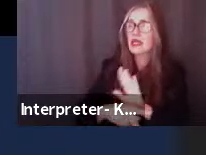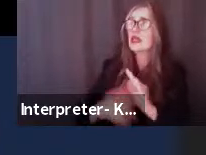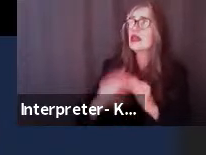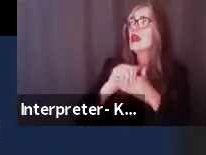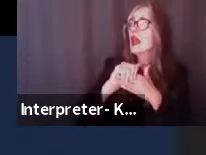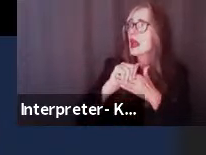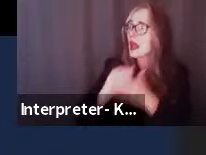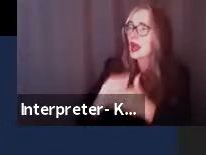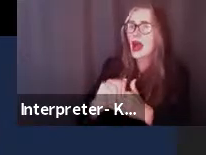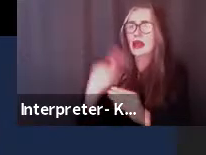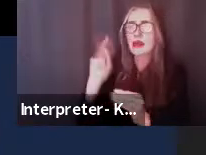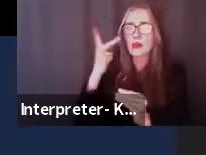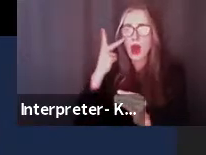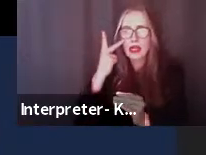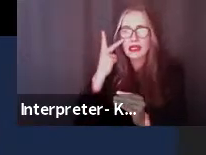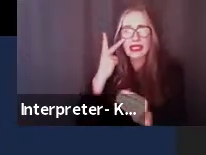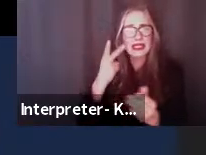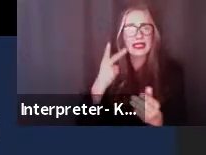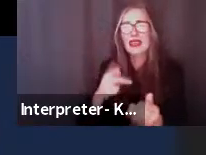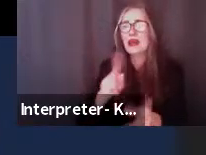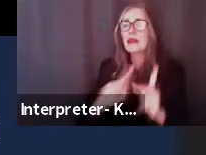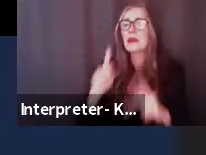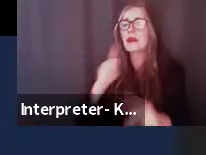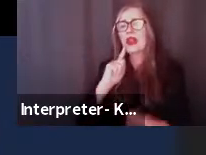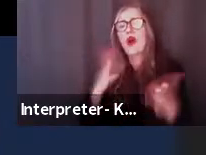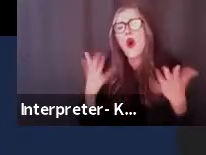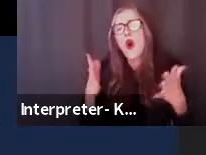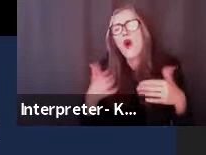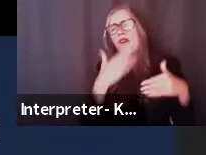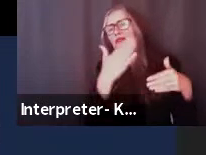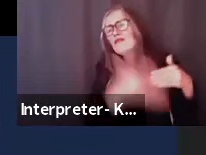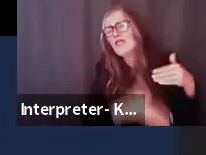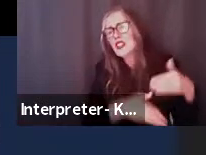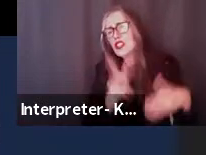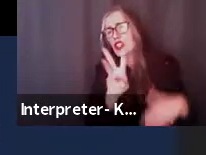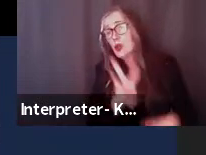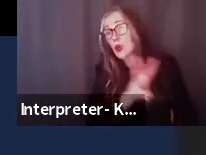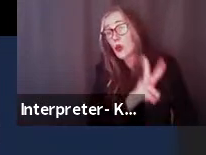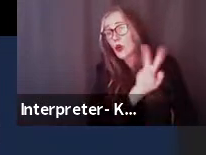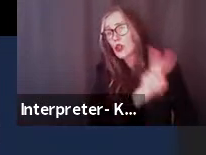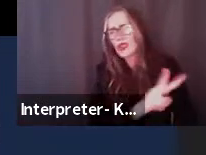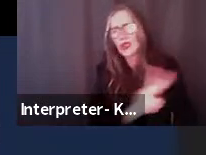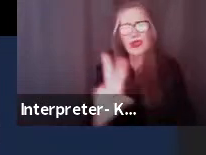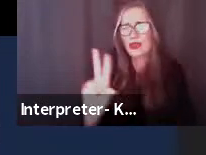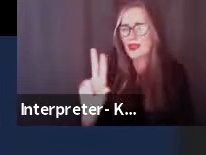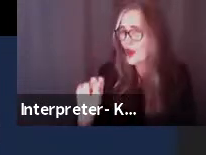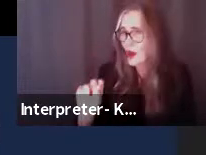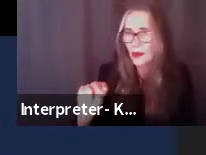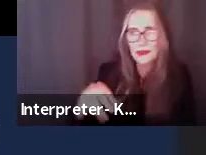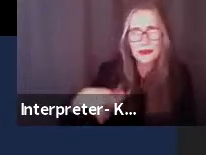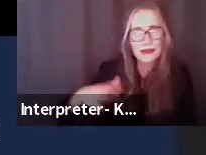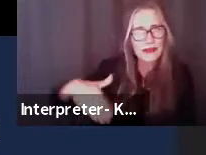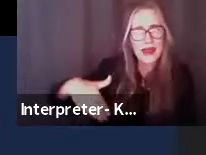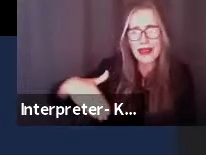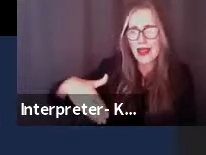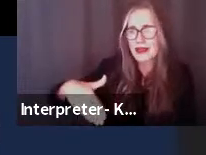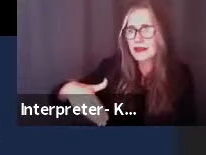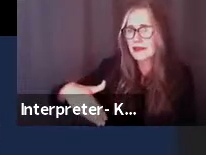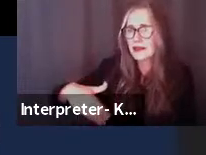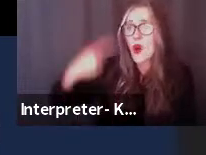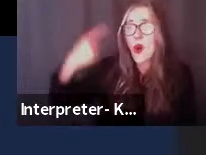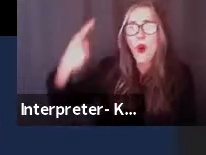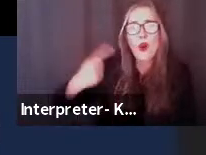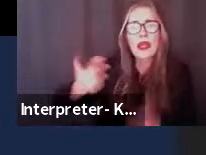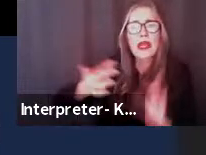in other talks today and yesterday that of course it's not ending the message just the messaging and the tactics